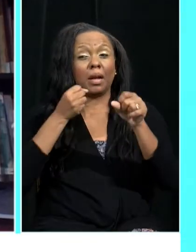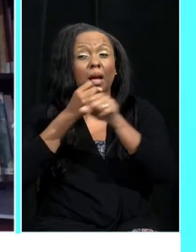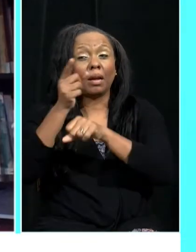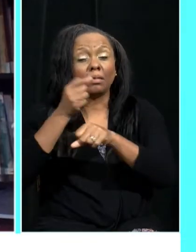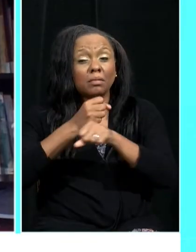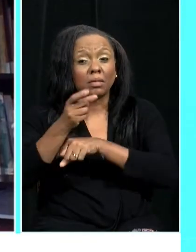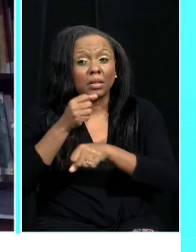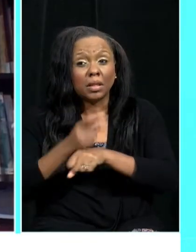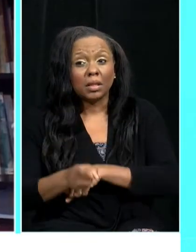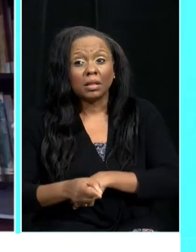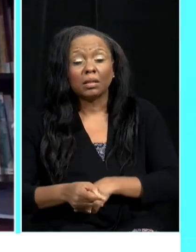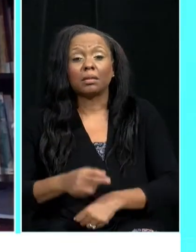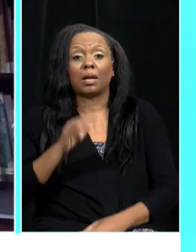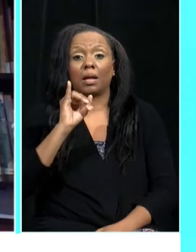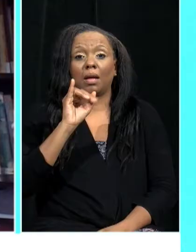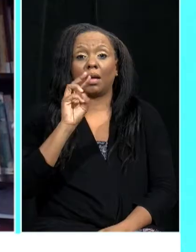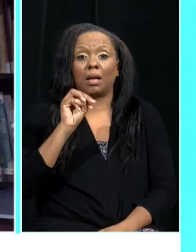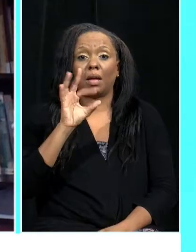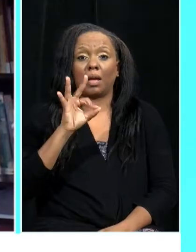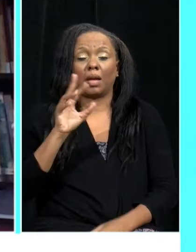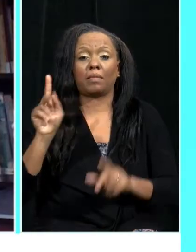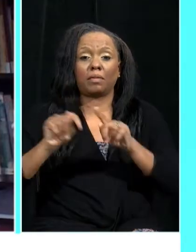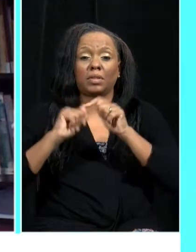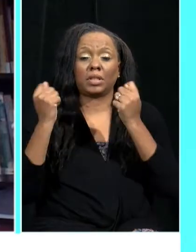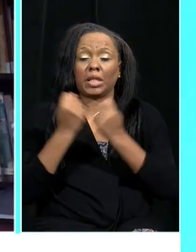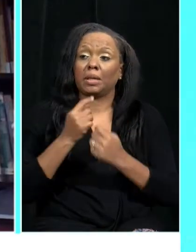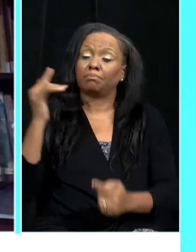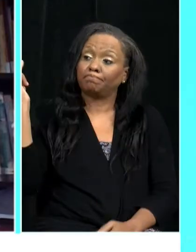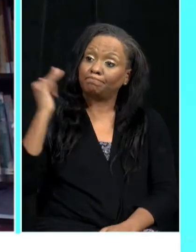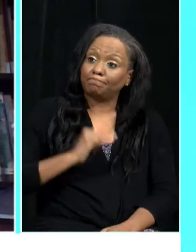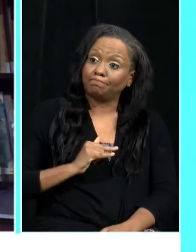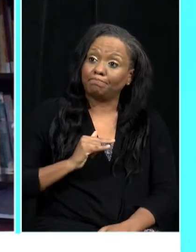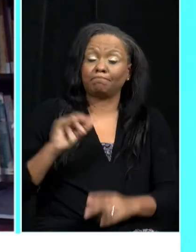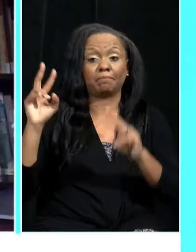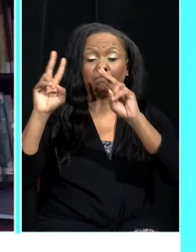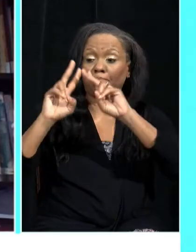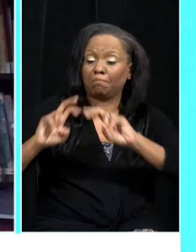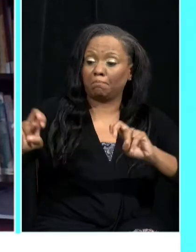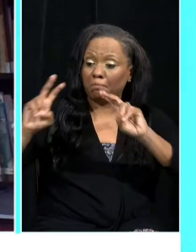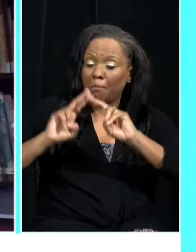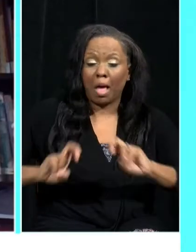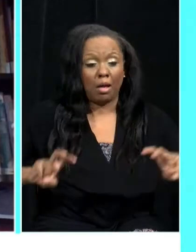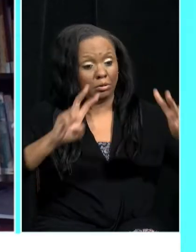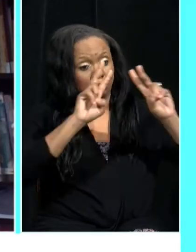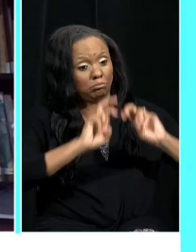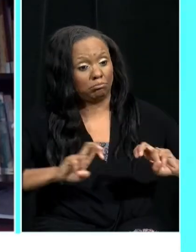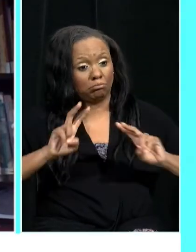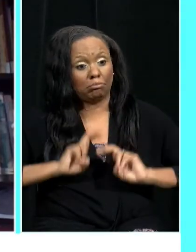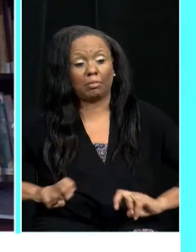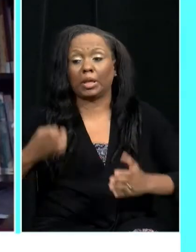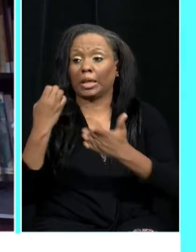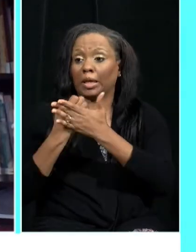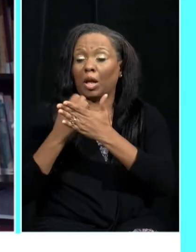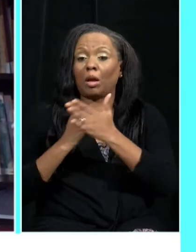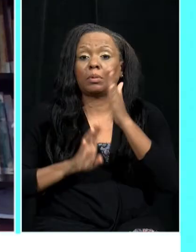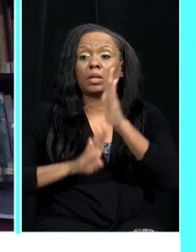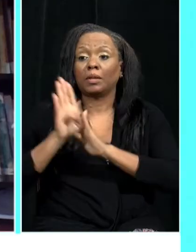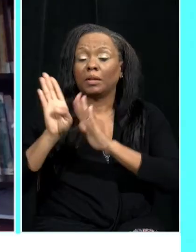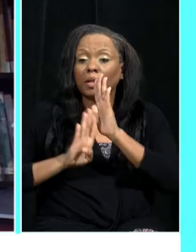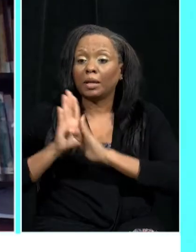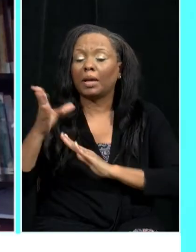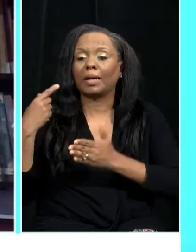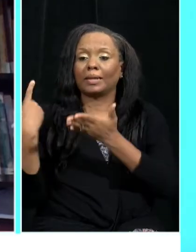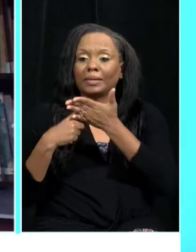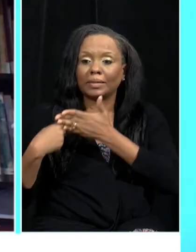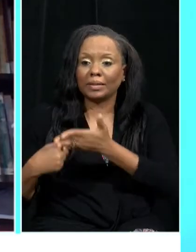an IMF team would visit the country to assess the economic and financial developments and discuss the country's